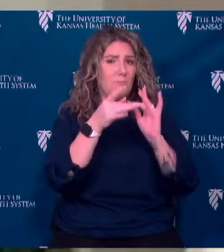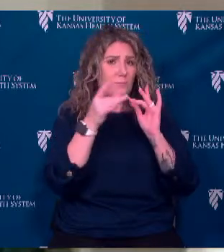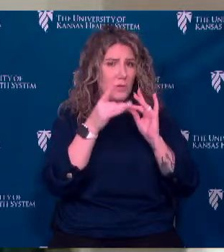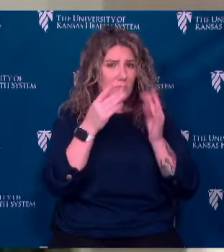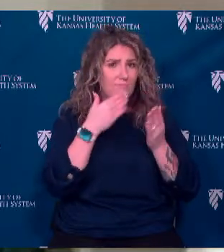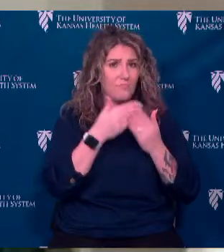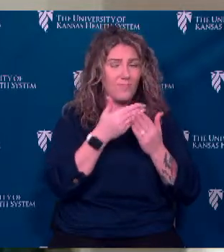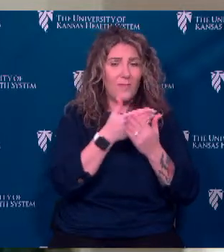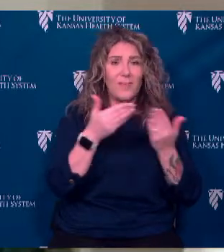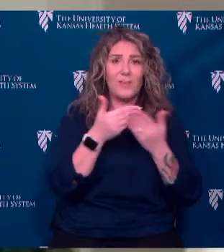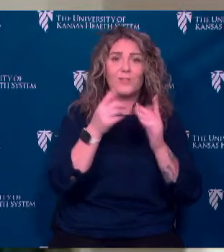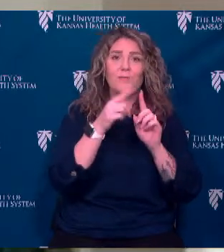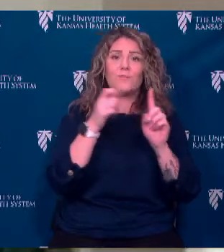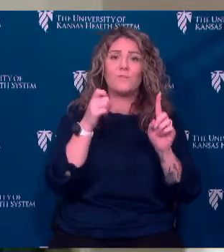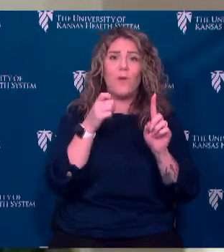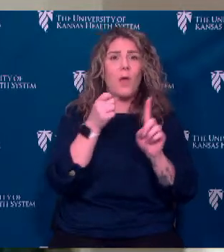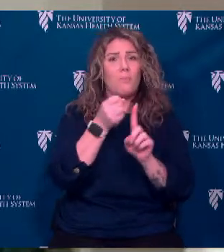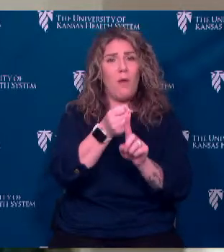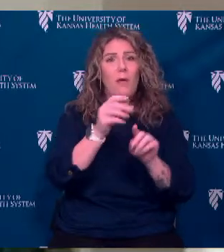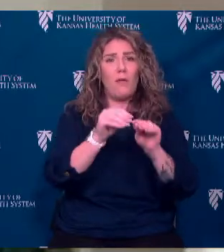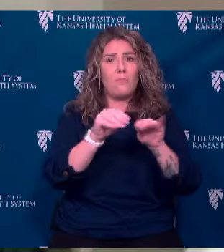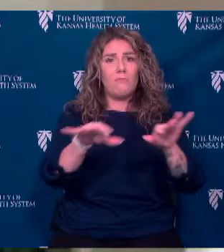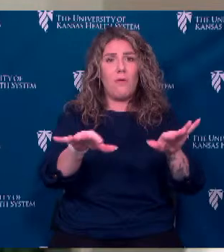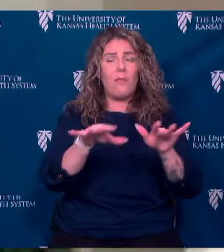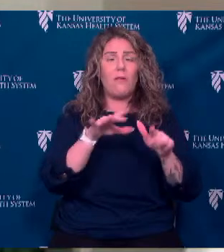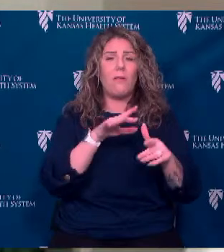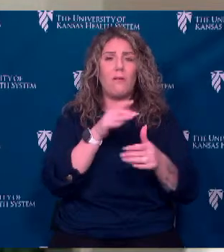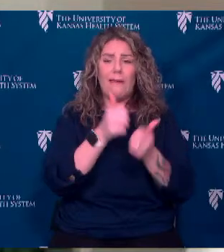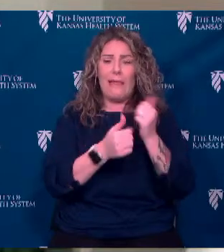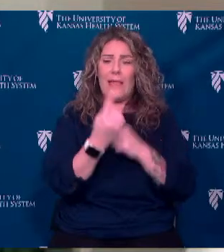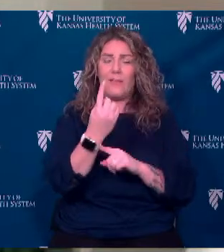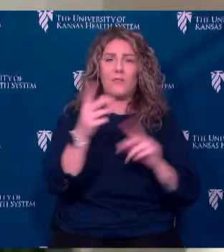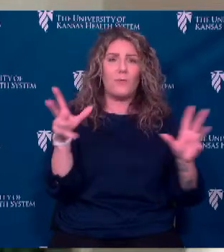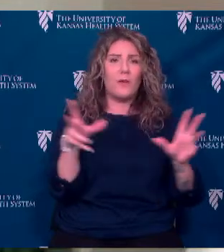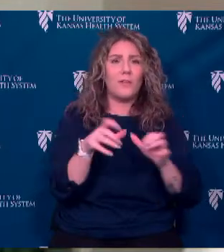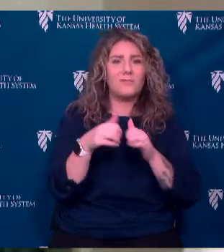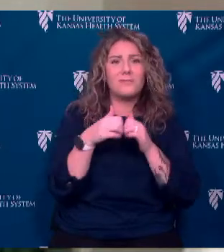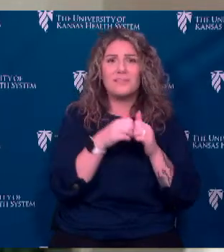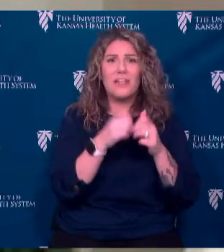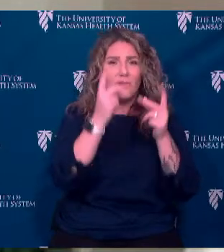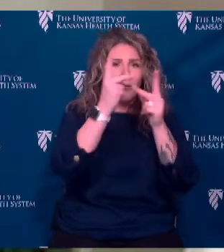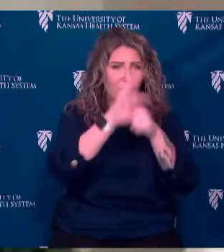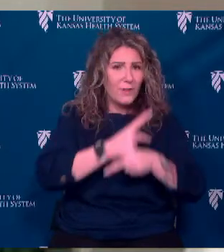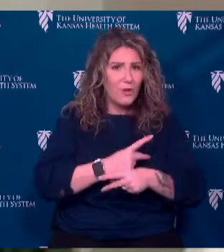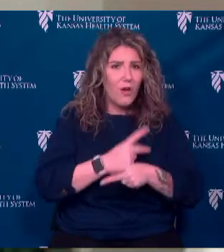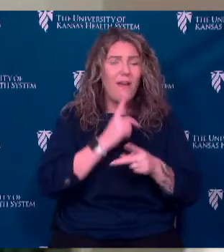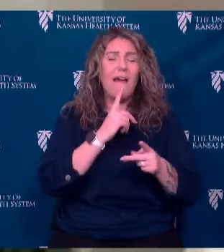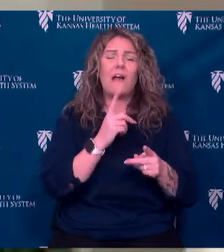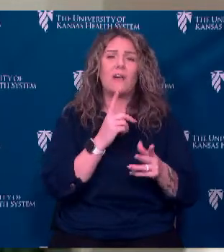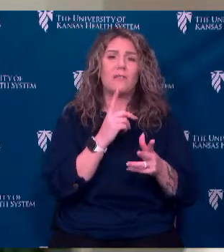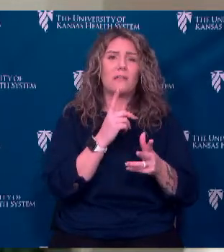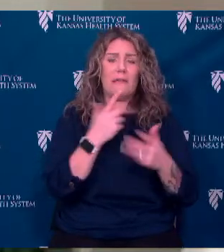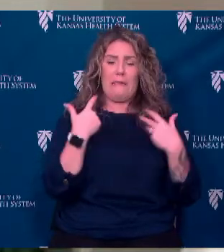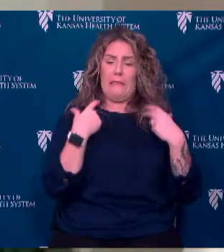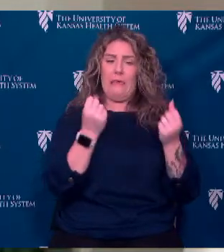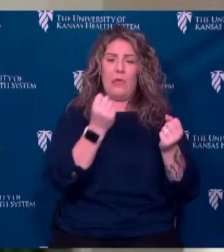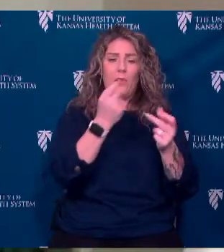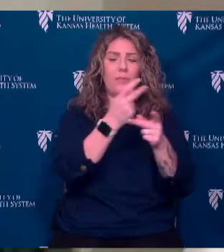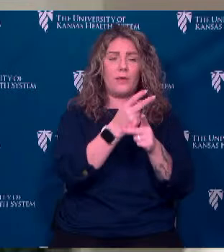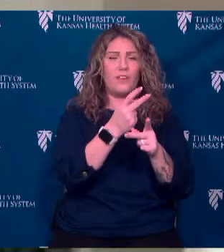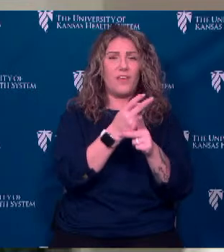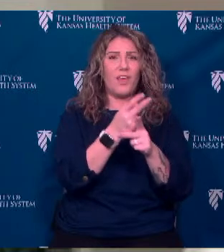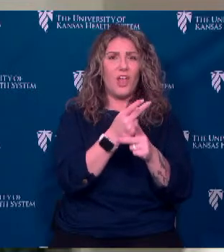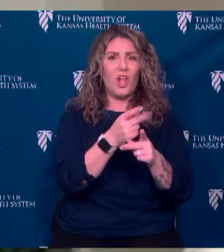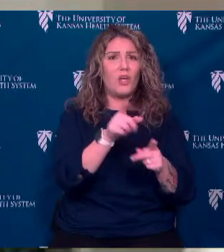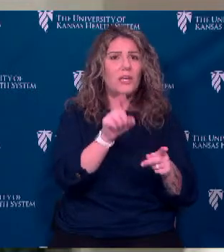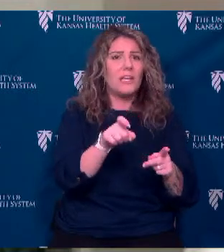out of the pandemic. And I think it's everybody coming together to figure this out. I think healthcare